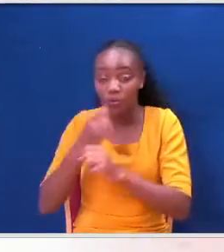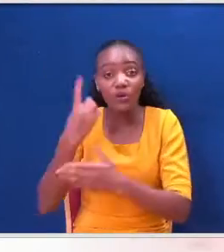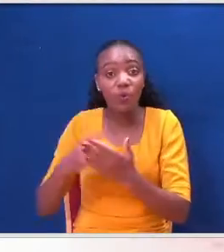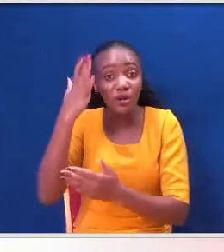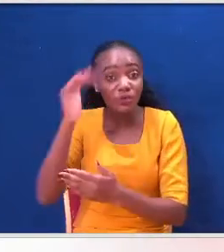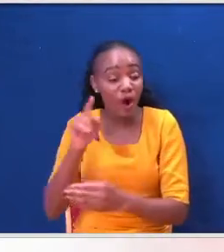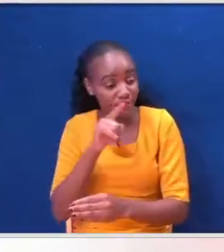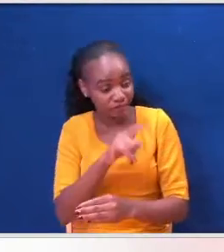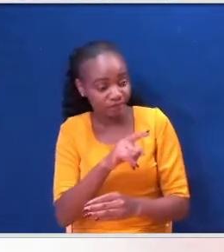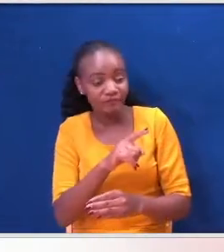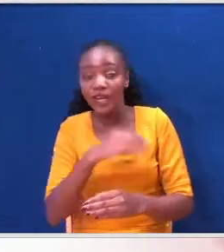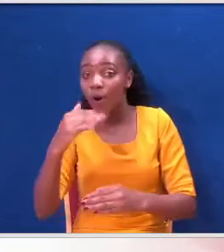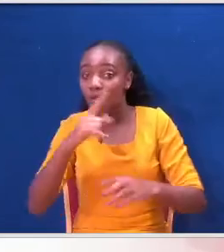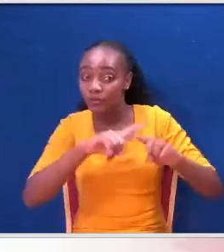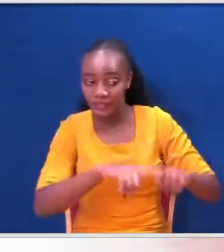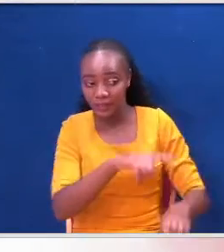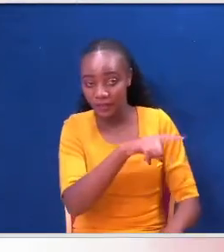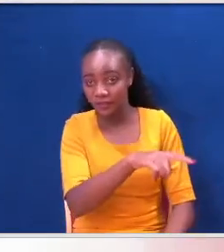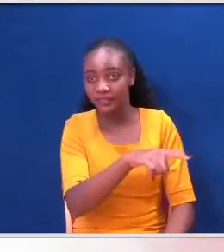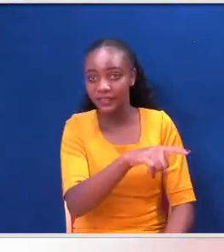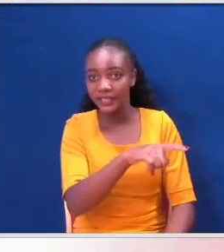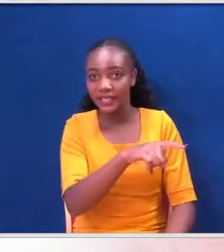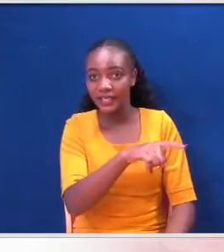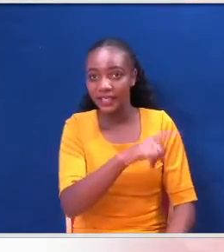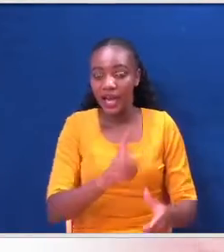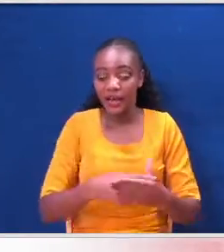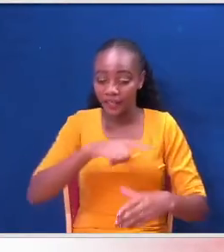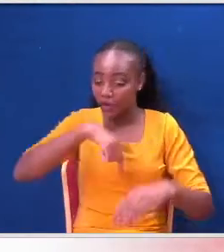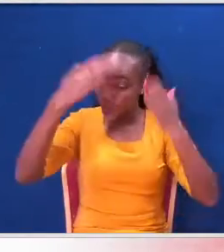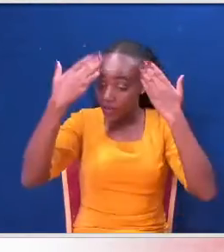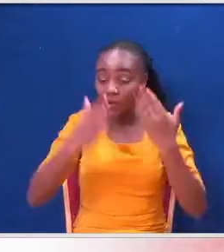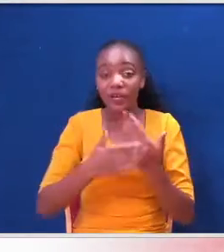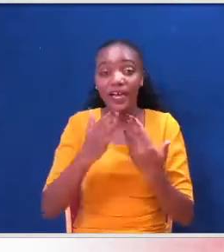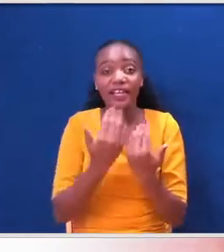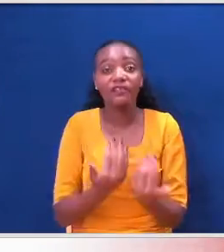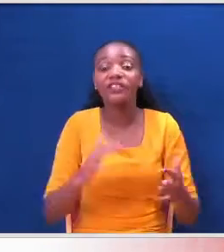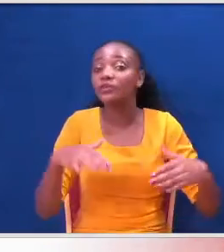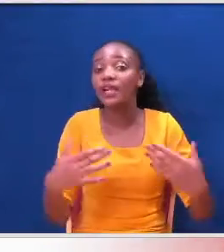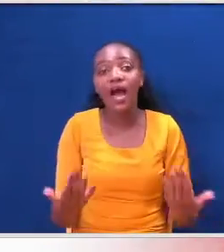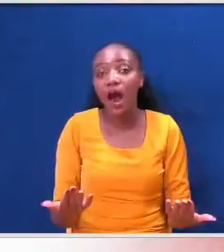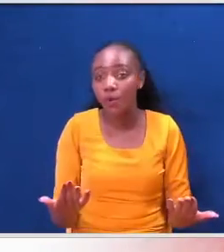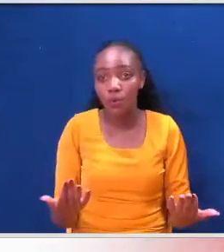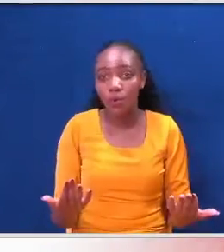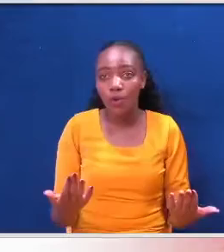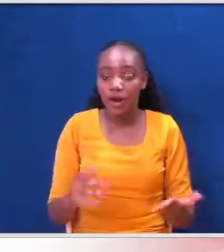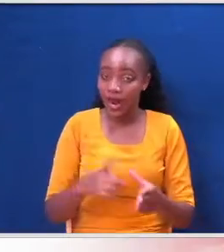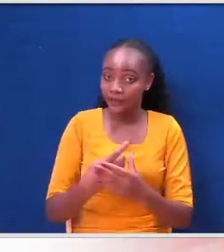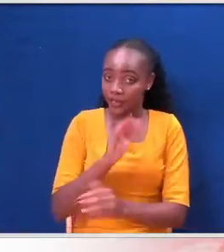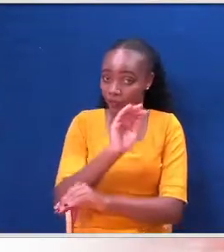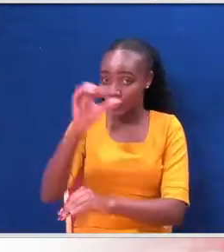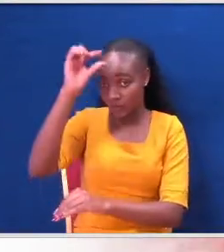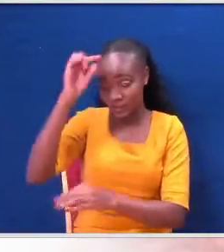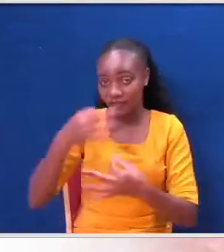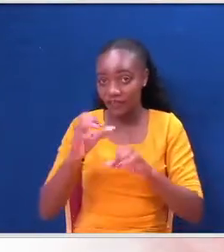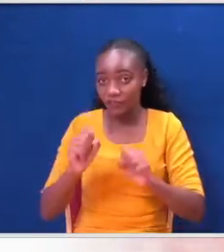ndio alikuwa tegemeo kwa hiyo familia. Atafute wakule na watoto wake na mzee pia. Sasa tunaomba tu serikali kama inaweza